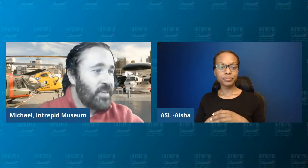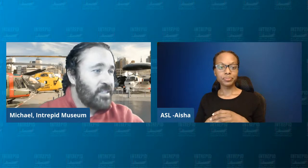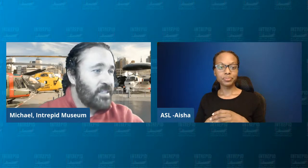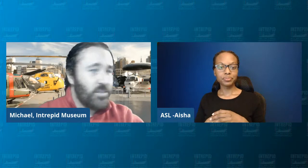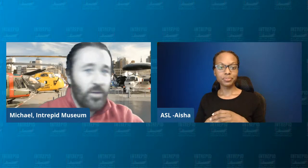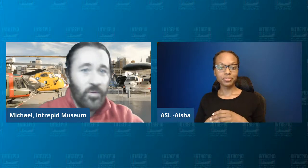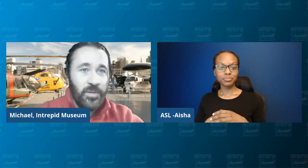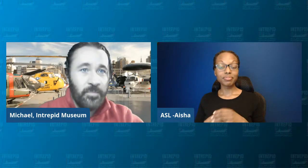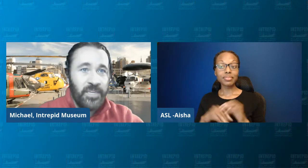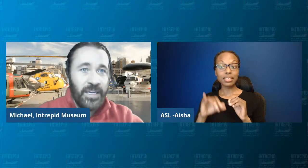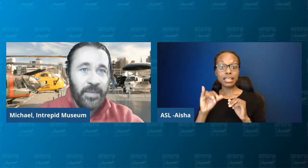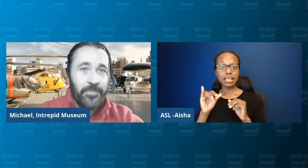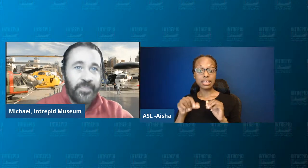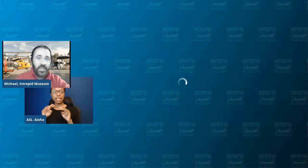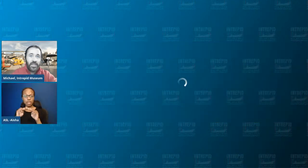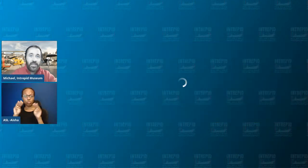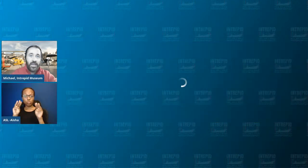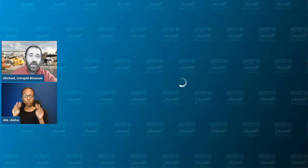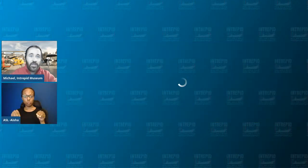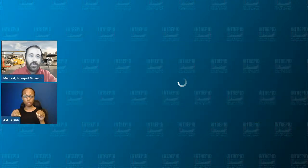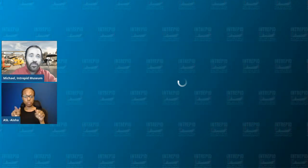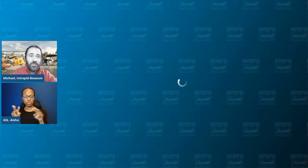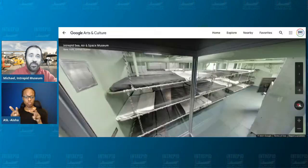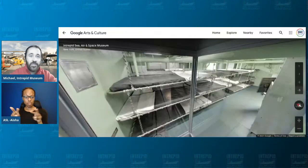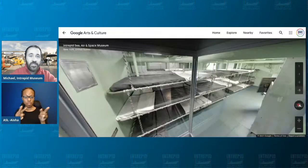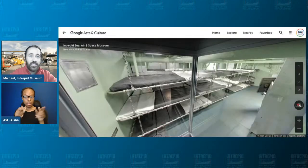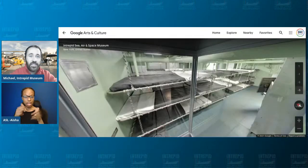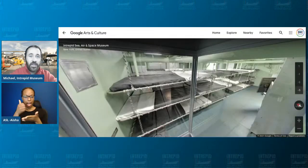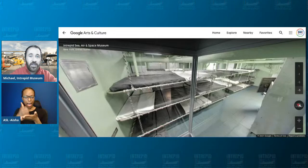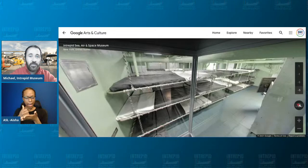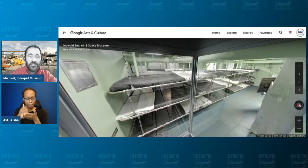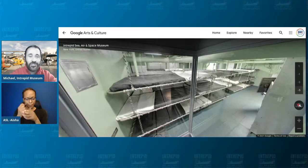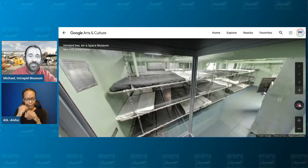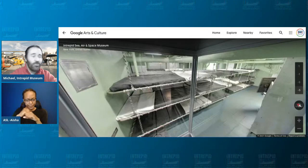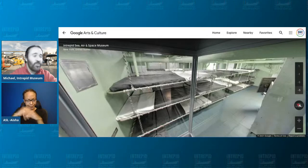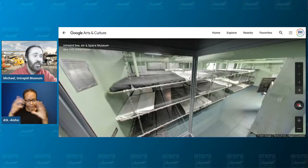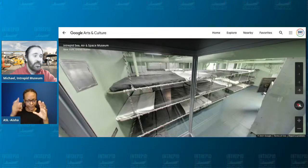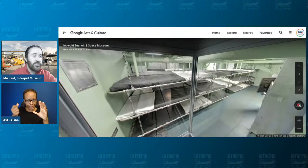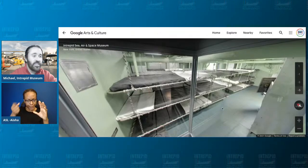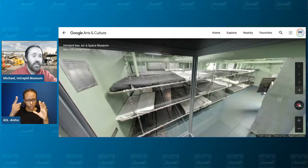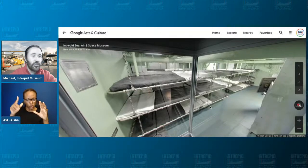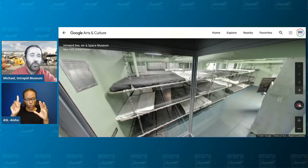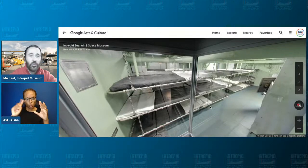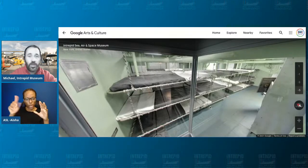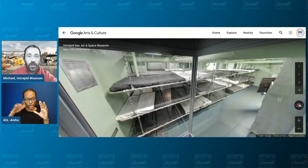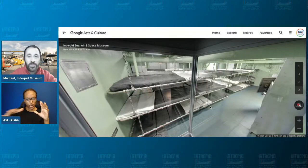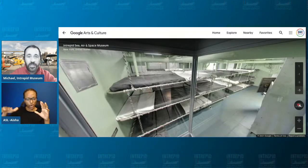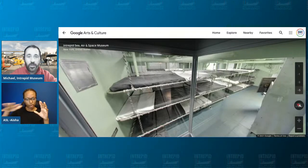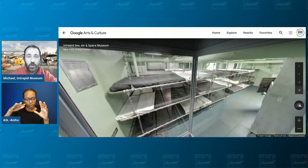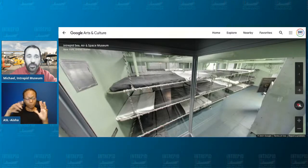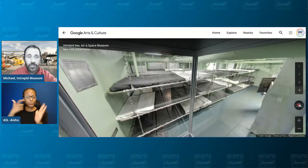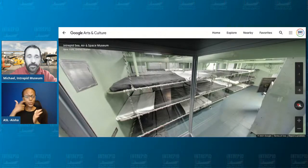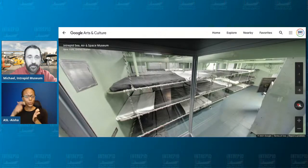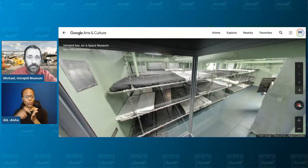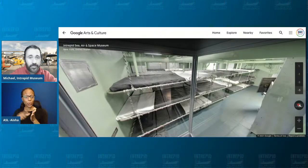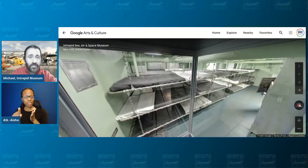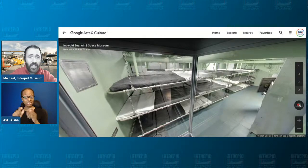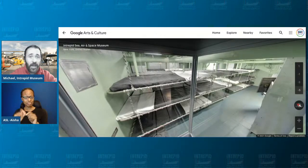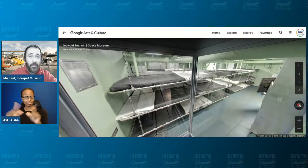these spaces would be. Now, you should be able to see on my screen, we are using Google Arts and